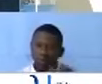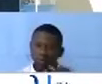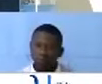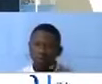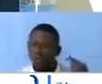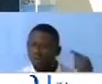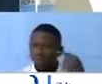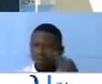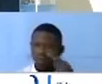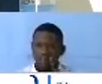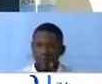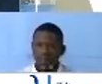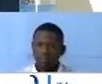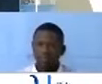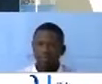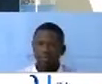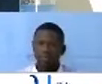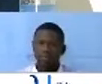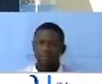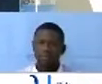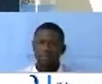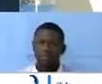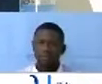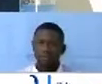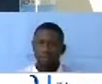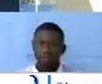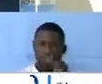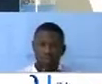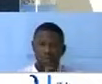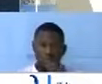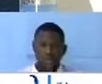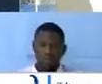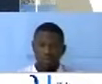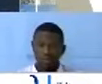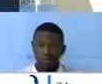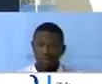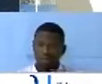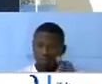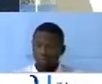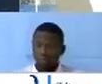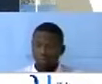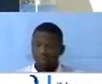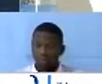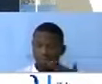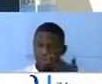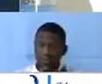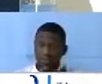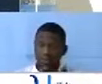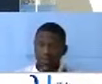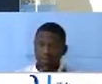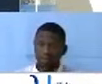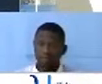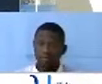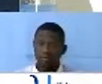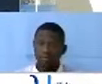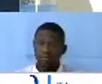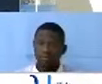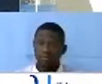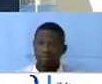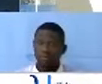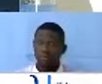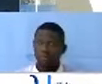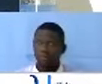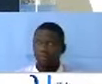Is it the one who said he was being tortured and I was present? Yes. My key 100 and colour metit and came for one. Wow.